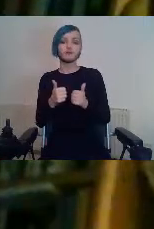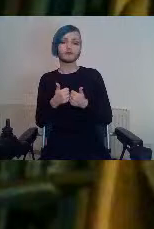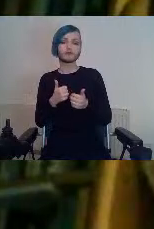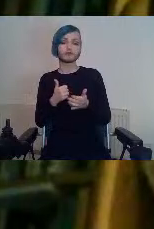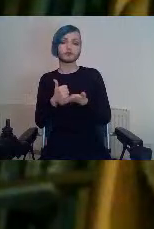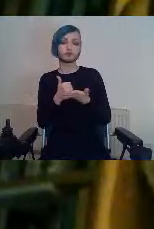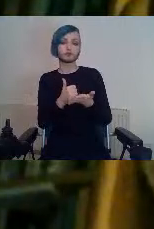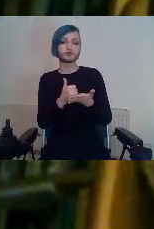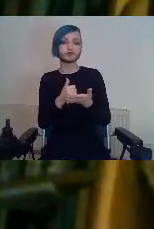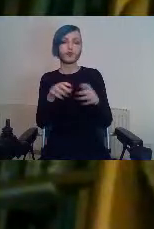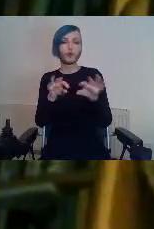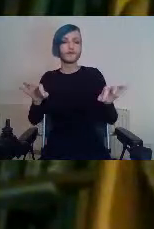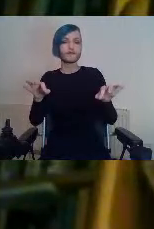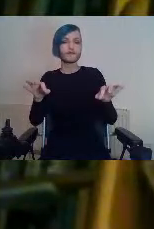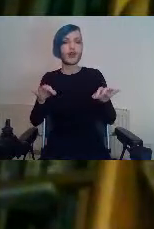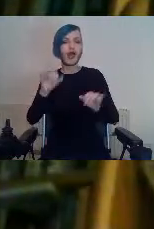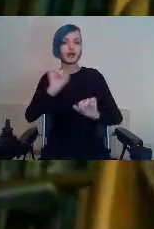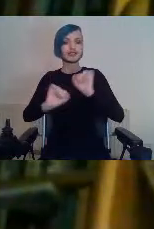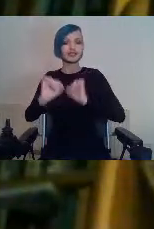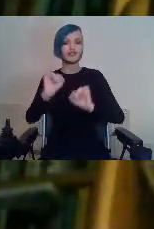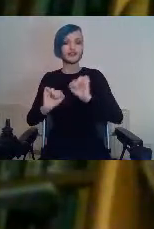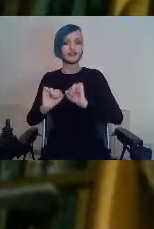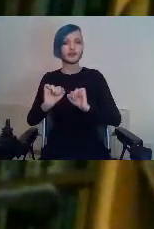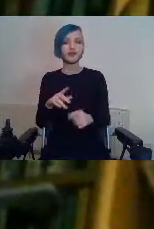also found that our personal